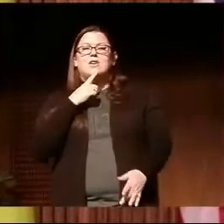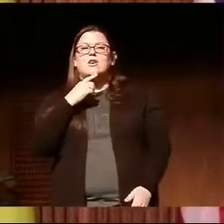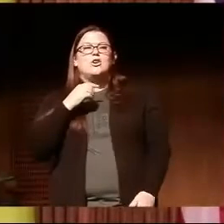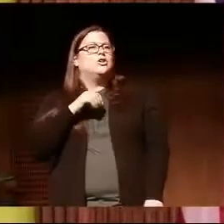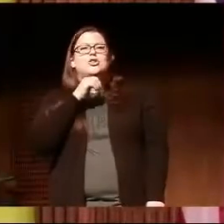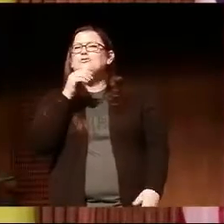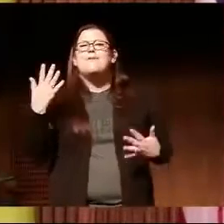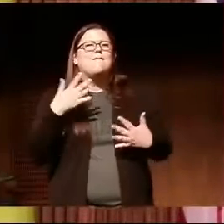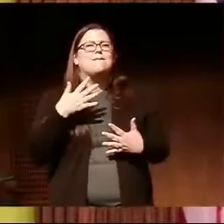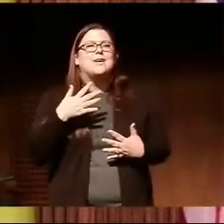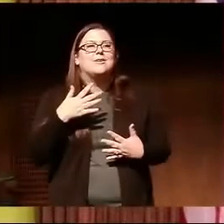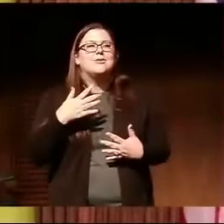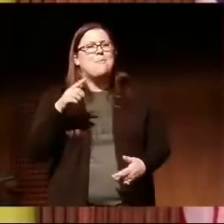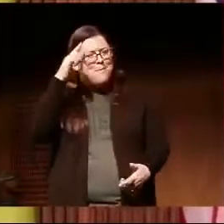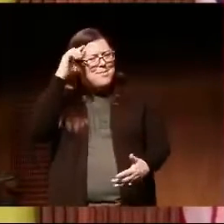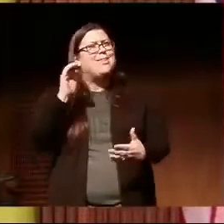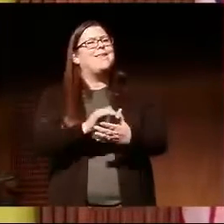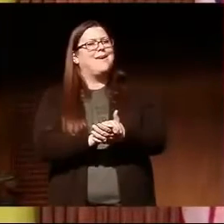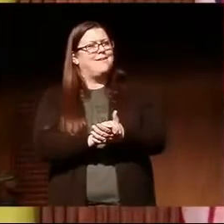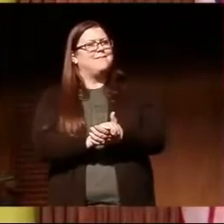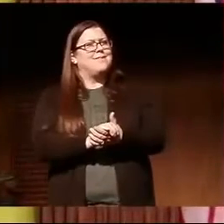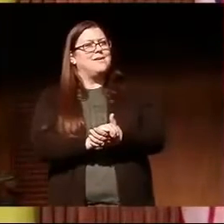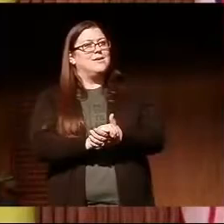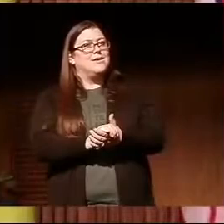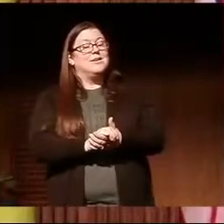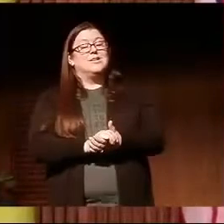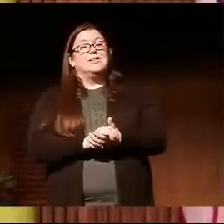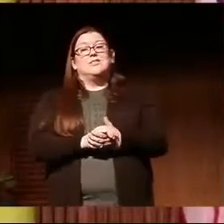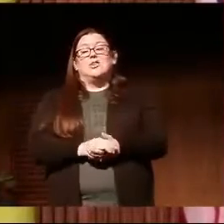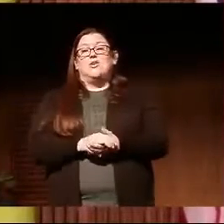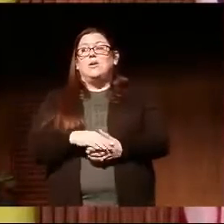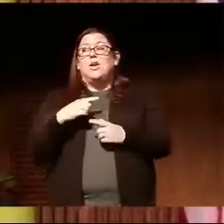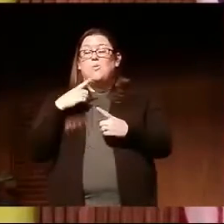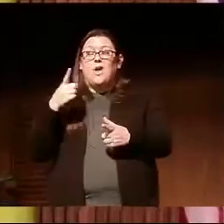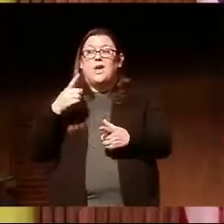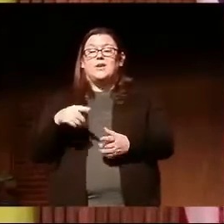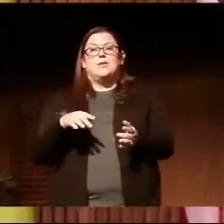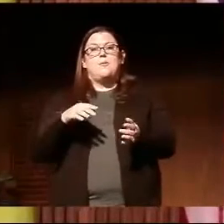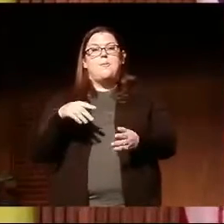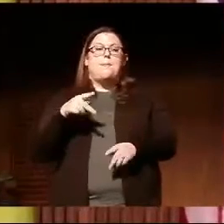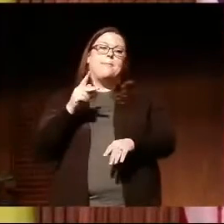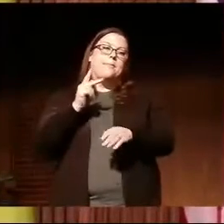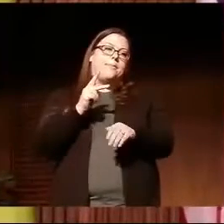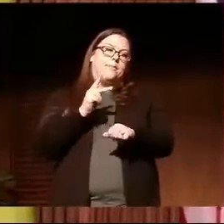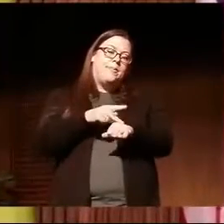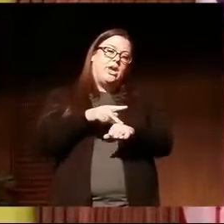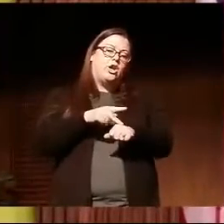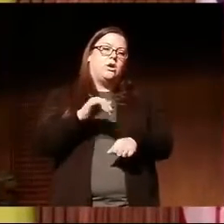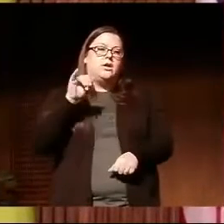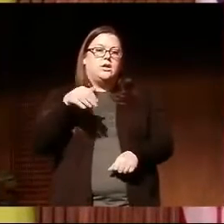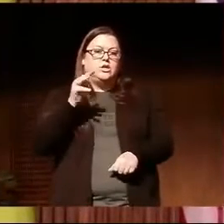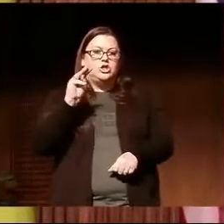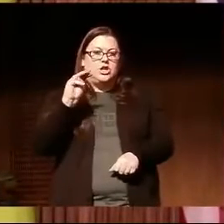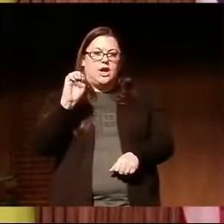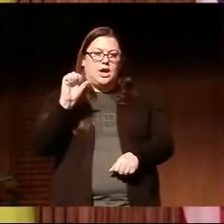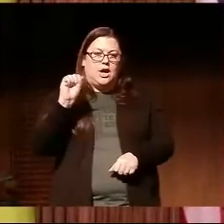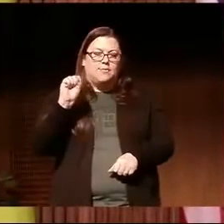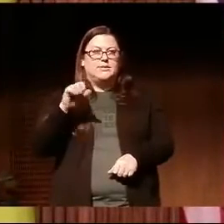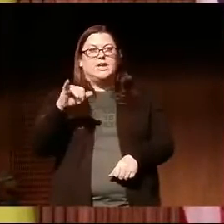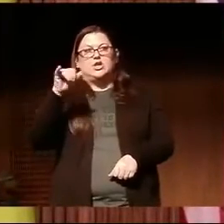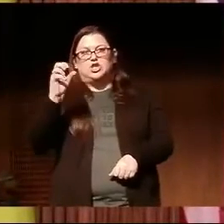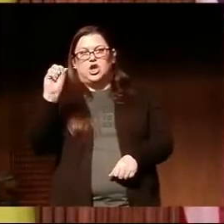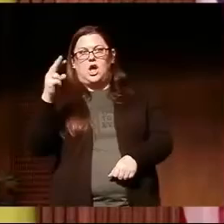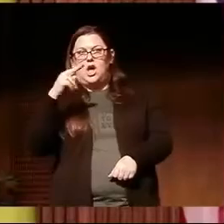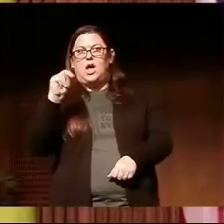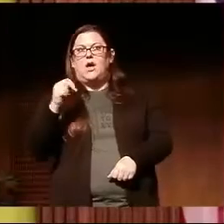believe." And he allowed no one to follow him except Peter and James and John, the brother of James. They came to the